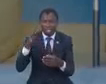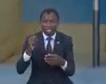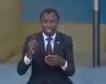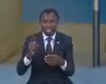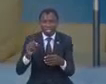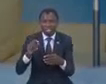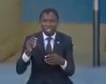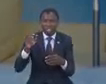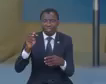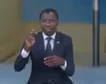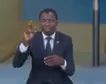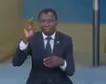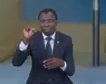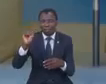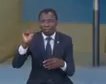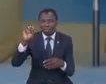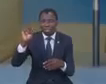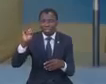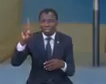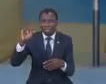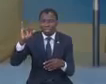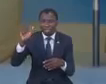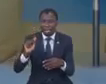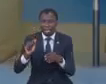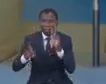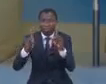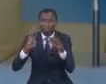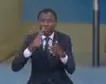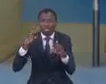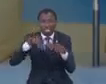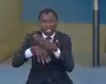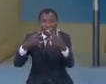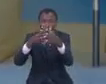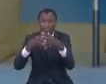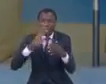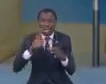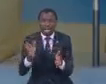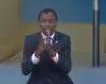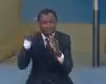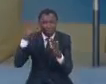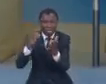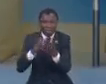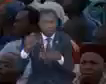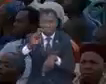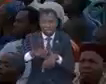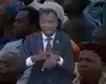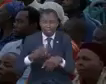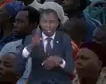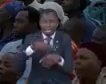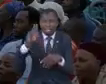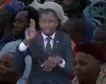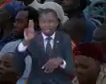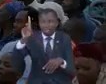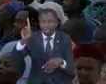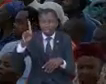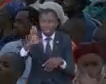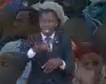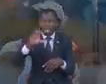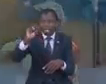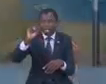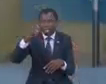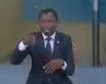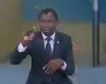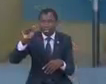States are asking for their own time. Also, UK is waiting. Spain is also